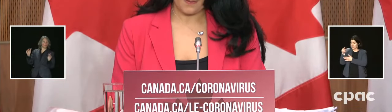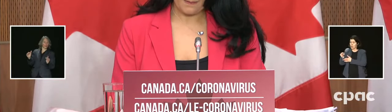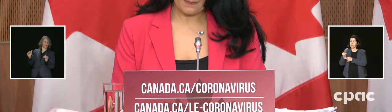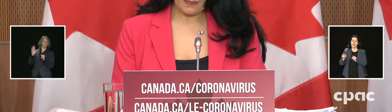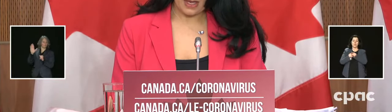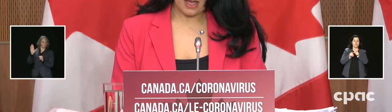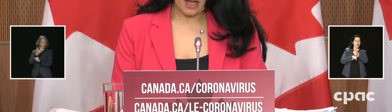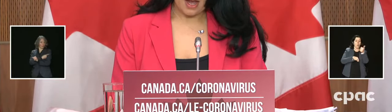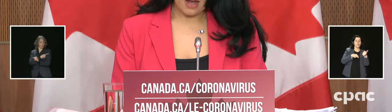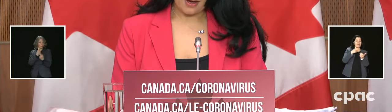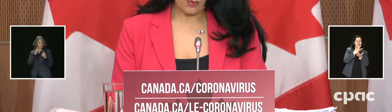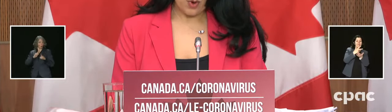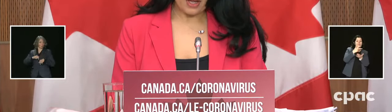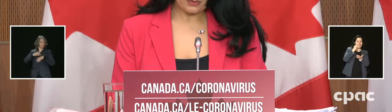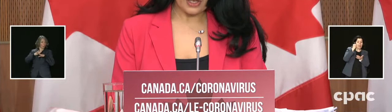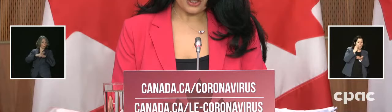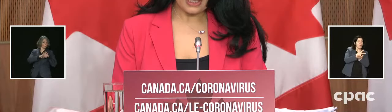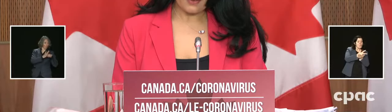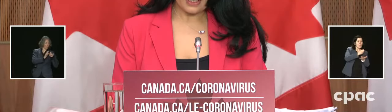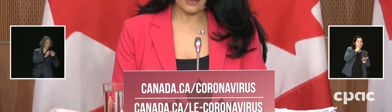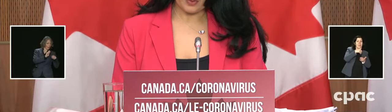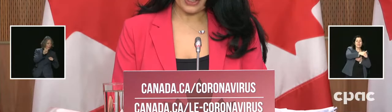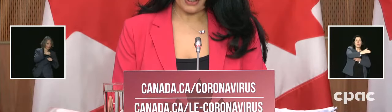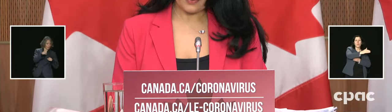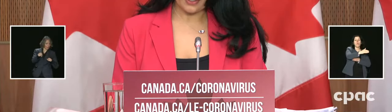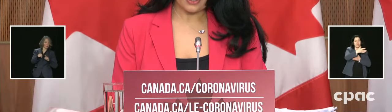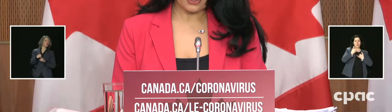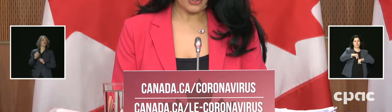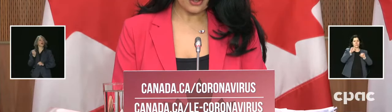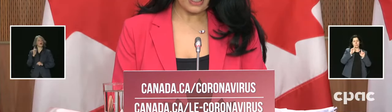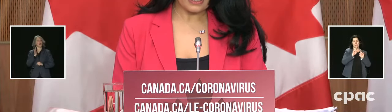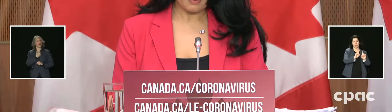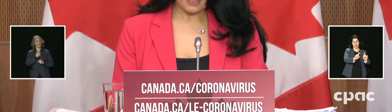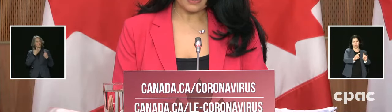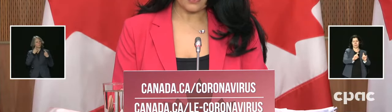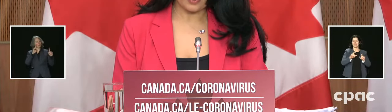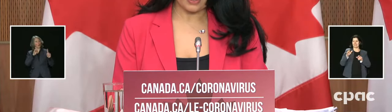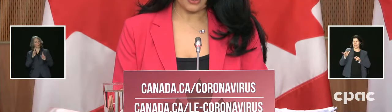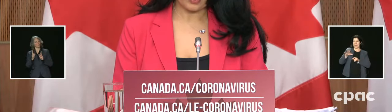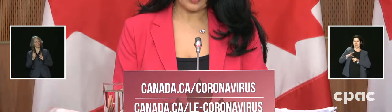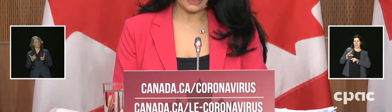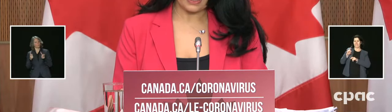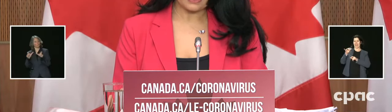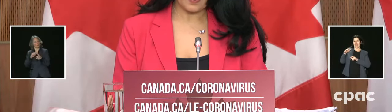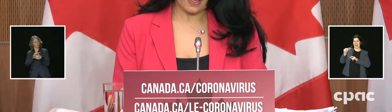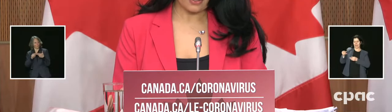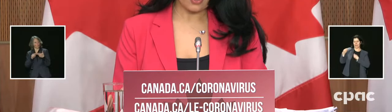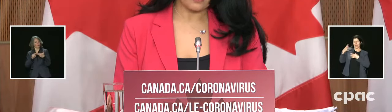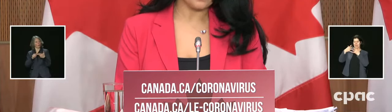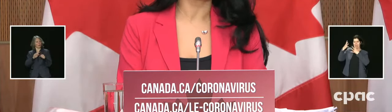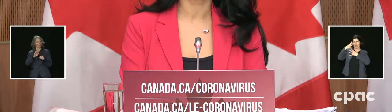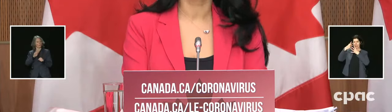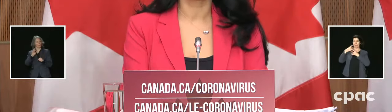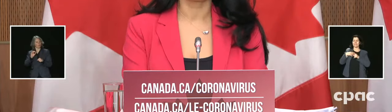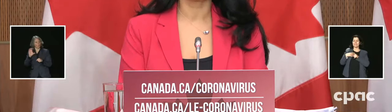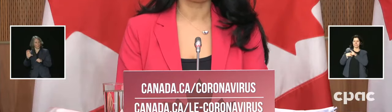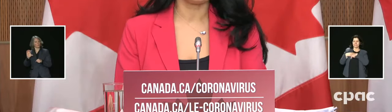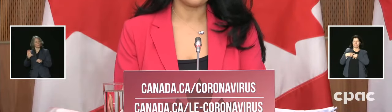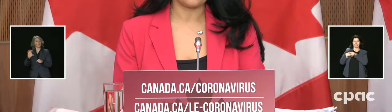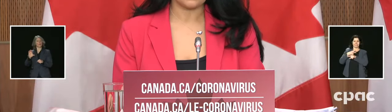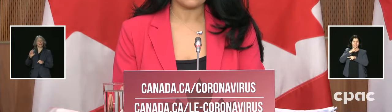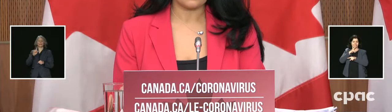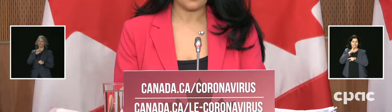variants. While reductions in efficacy for particular variants is concerning, the impact of this reduction will really depend on the variants that are